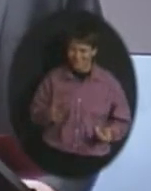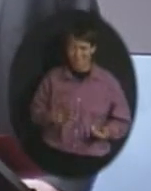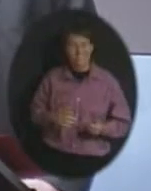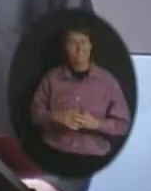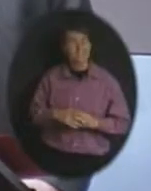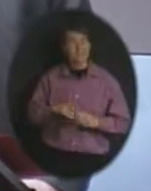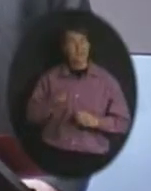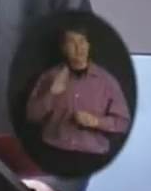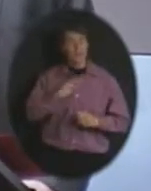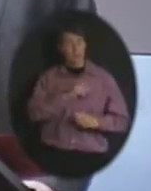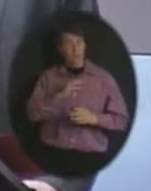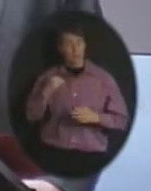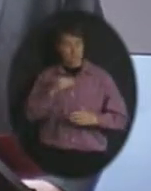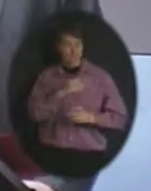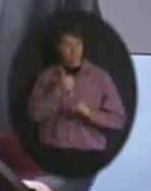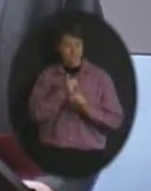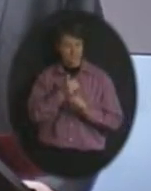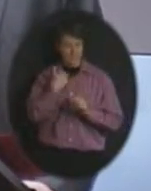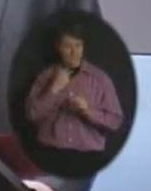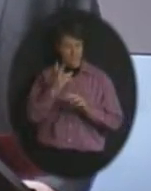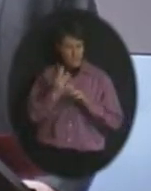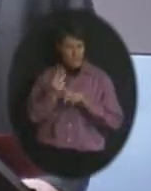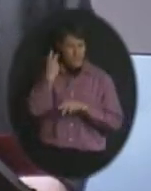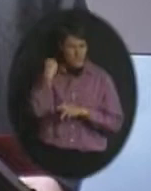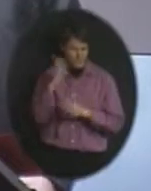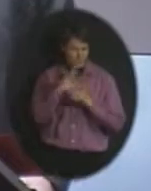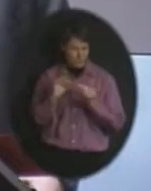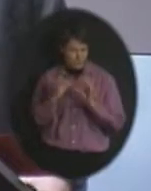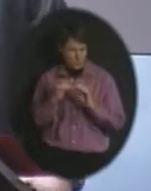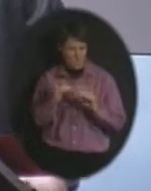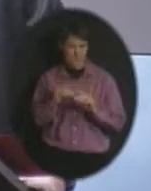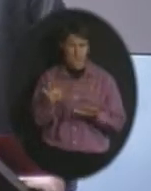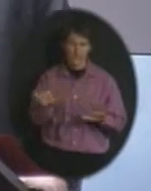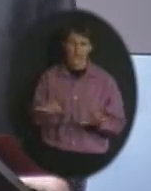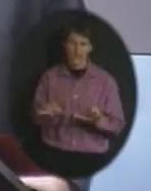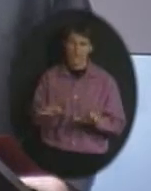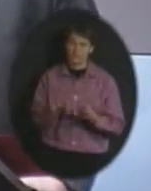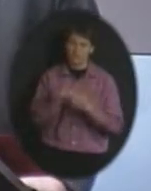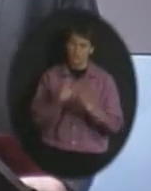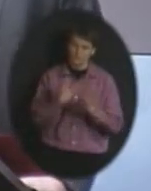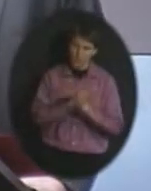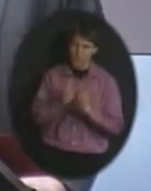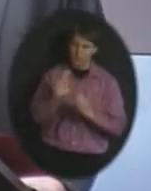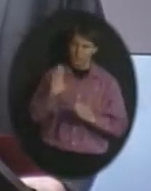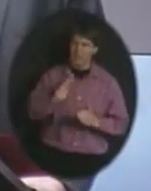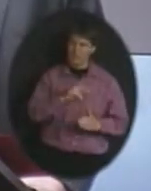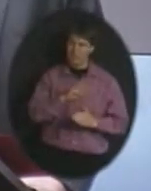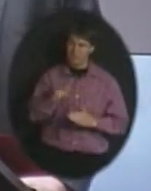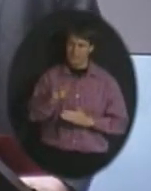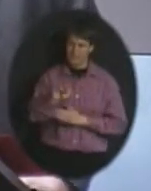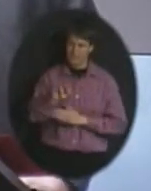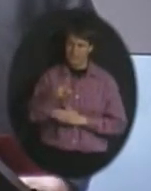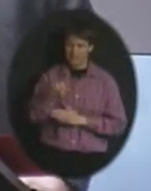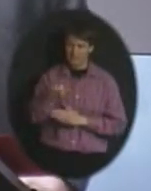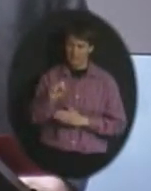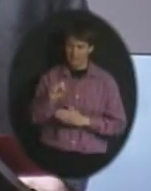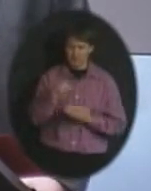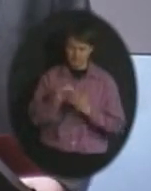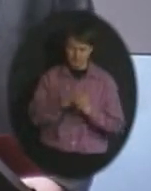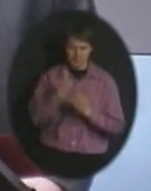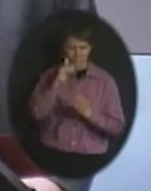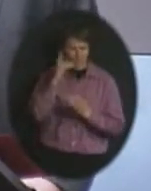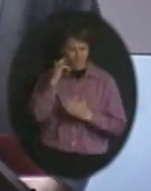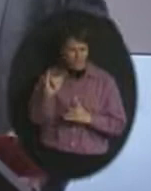their memories and their stories from their time on the board, and their actions are recorded in board minutes forever. But I don't want their names and work to